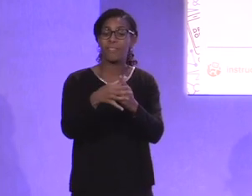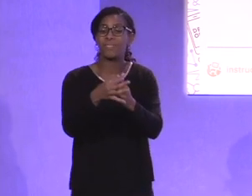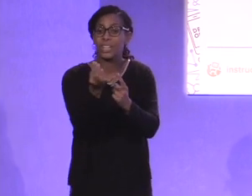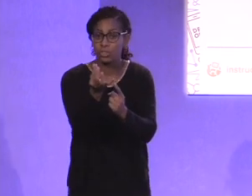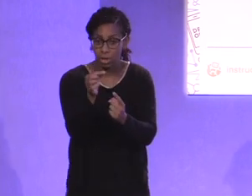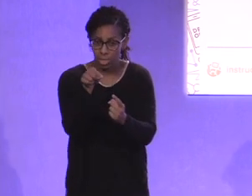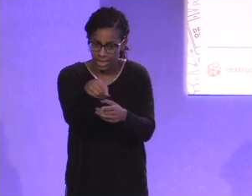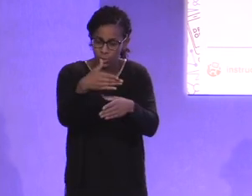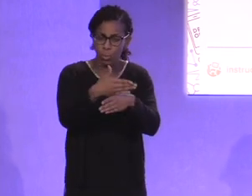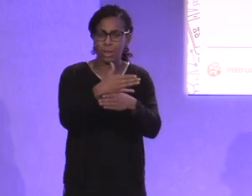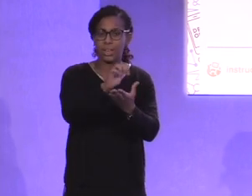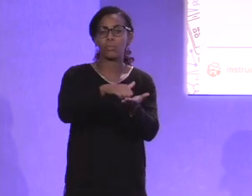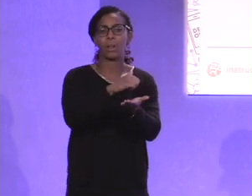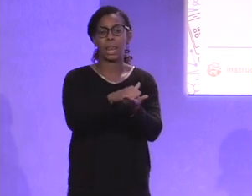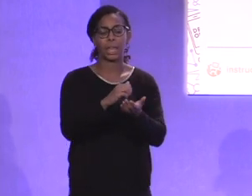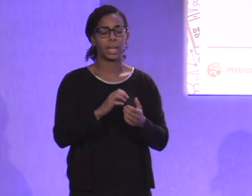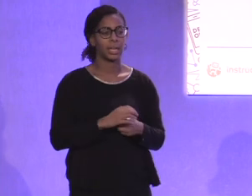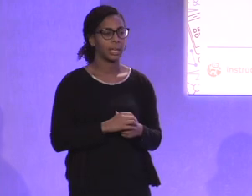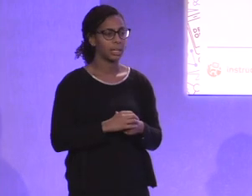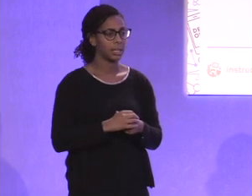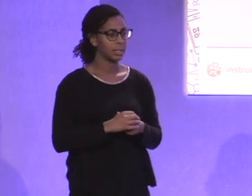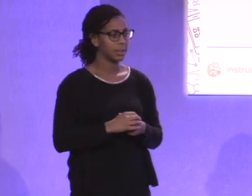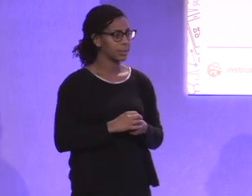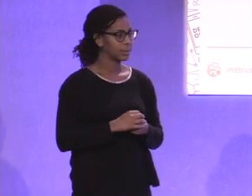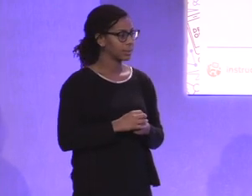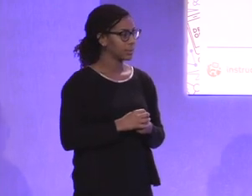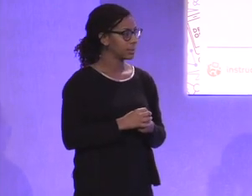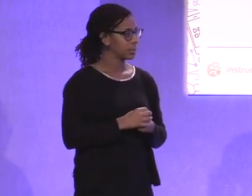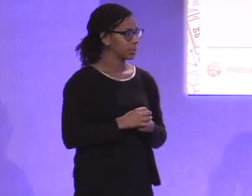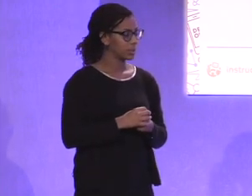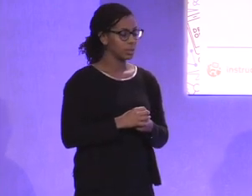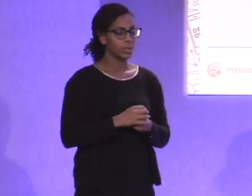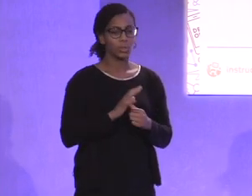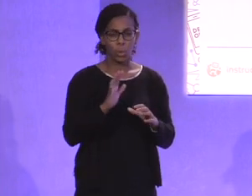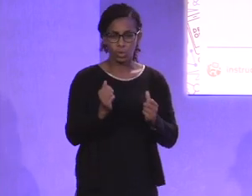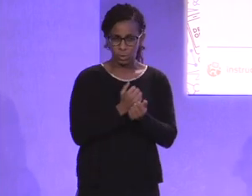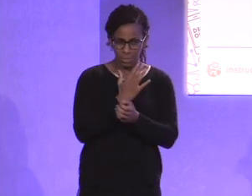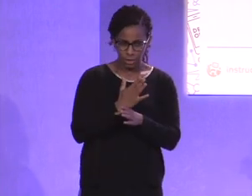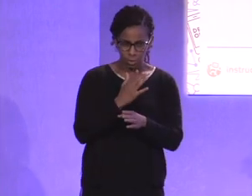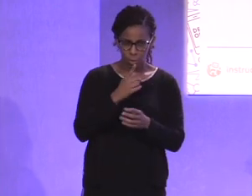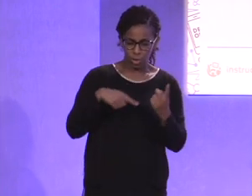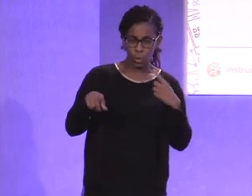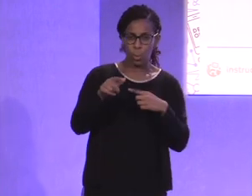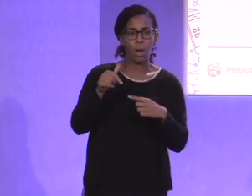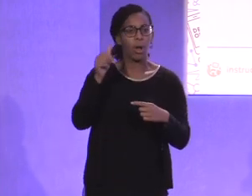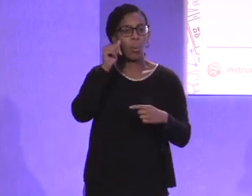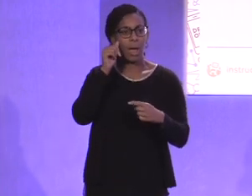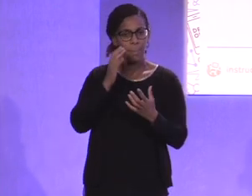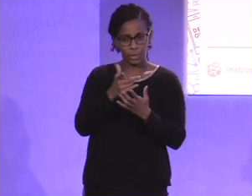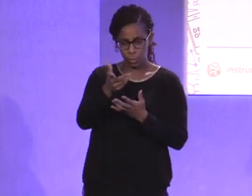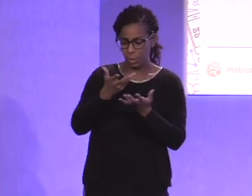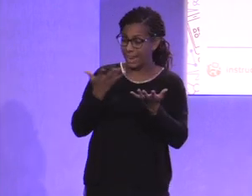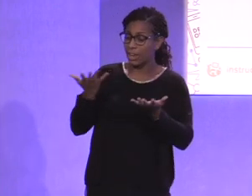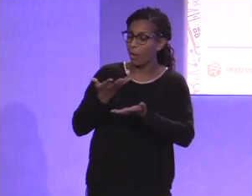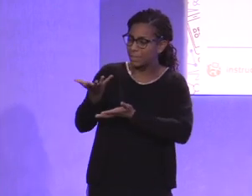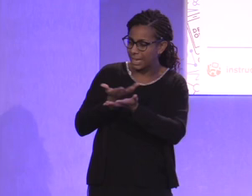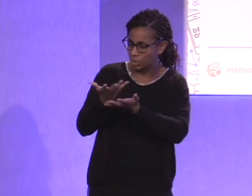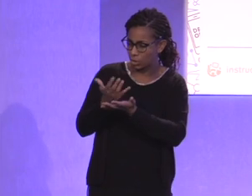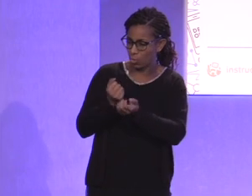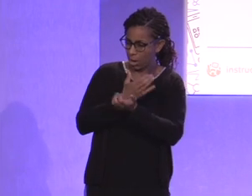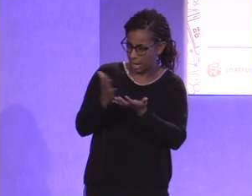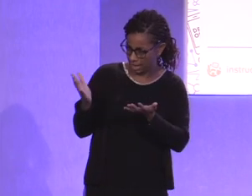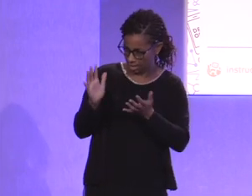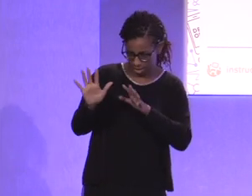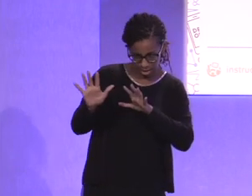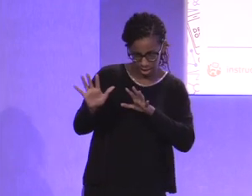correctly. So I would be wise and just keep your spidey senses up for ambiguity in some of these meetings.